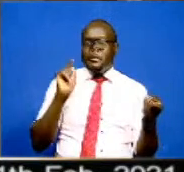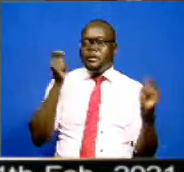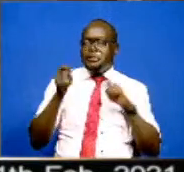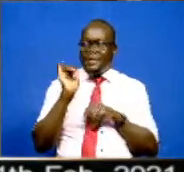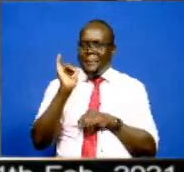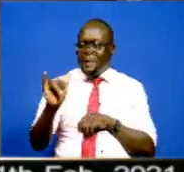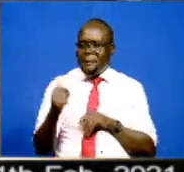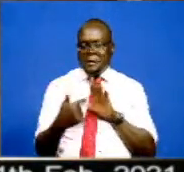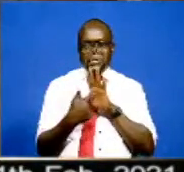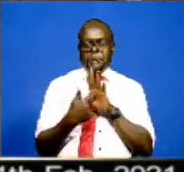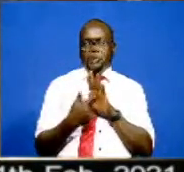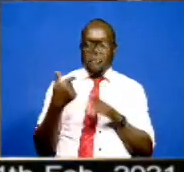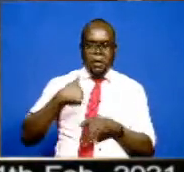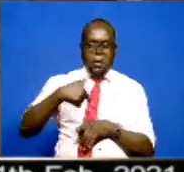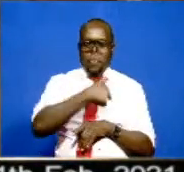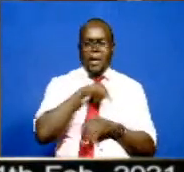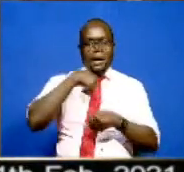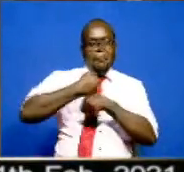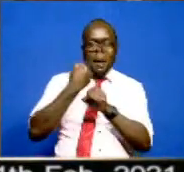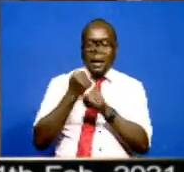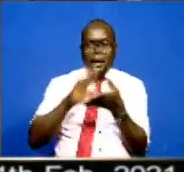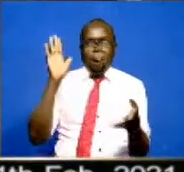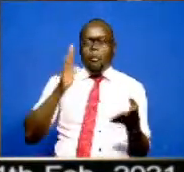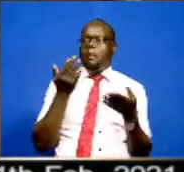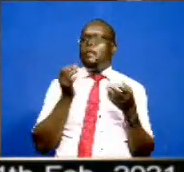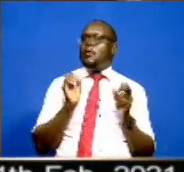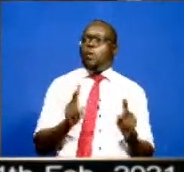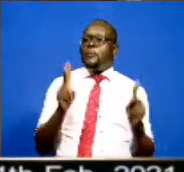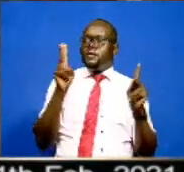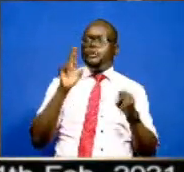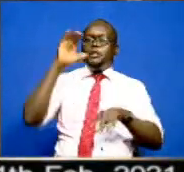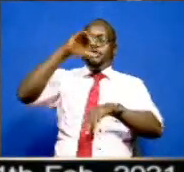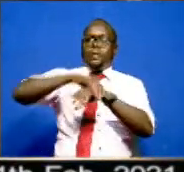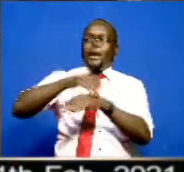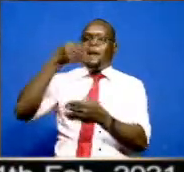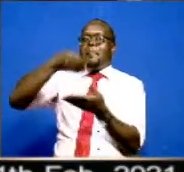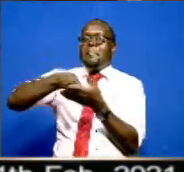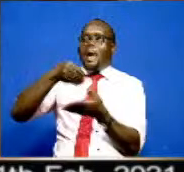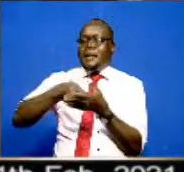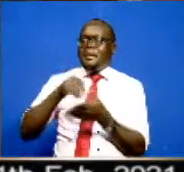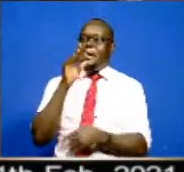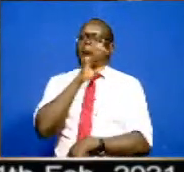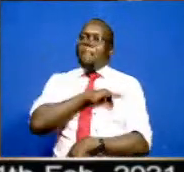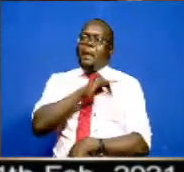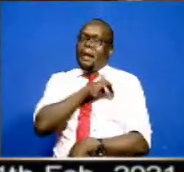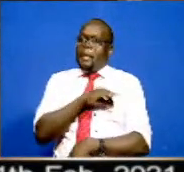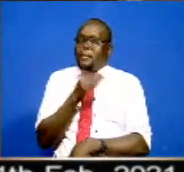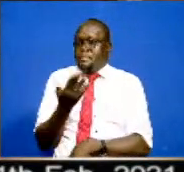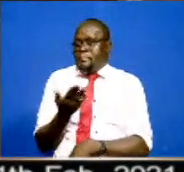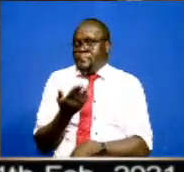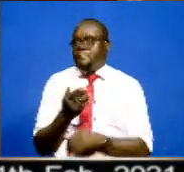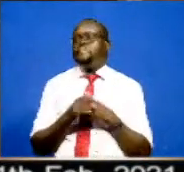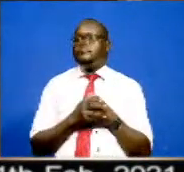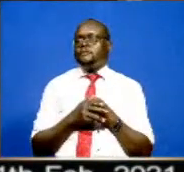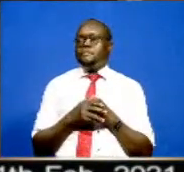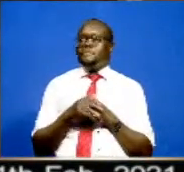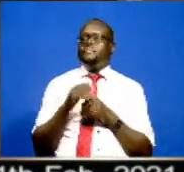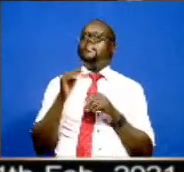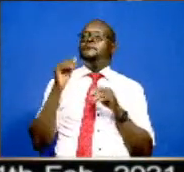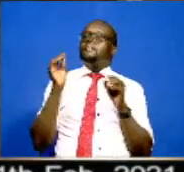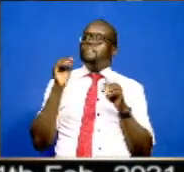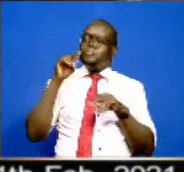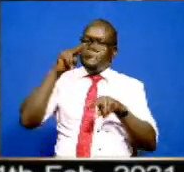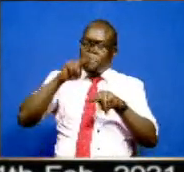appear like we are creating 2 more sittings to get money. Really, the sitting allowance in